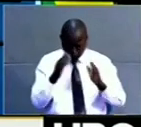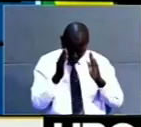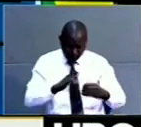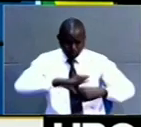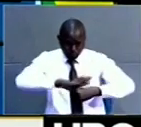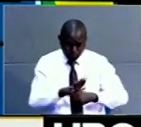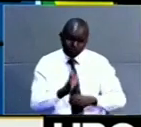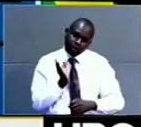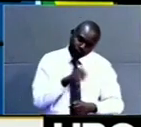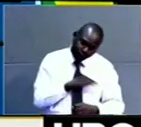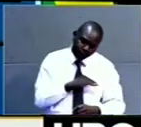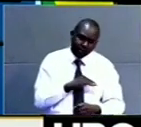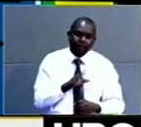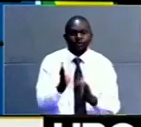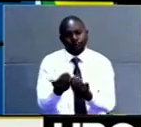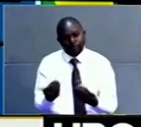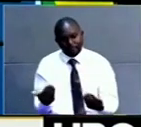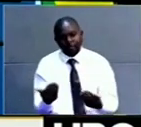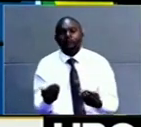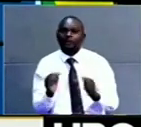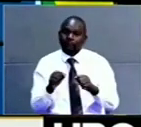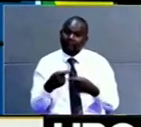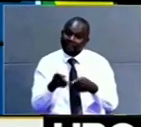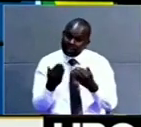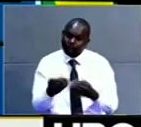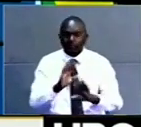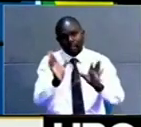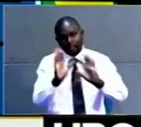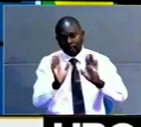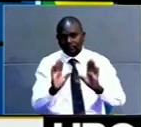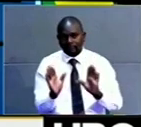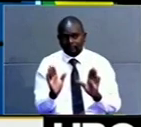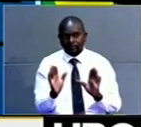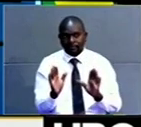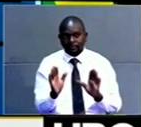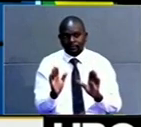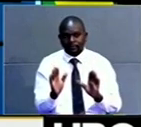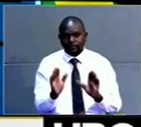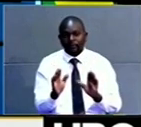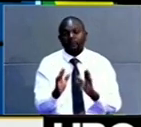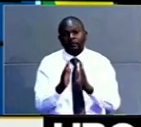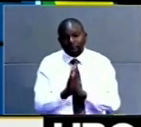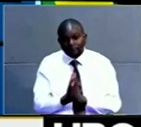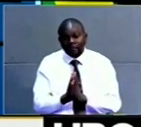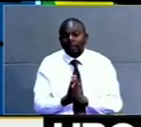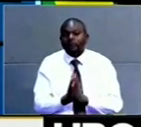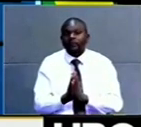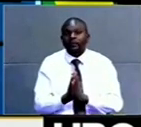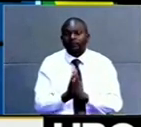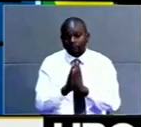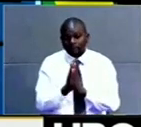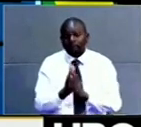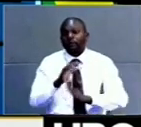the children are involved in this congregating. Okwerundana, they say, the Banyankore call